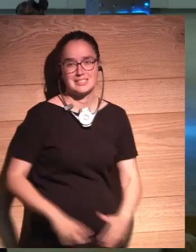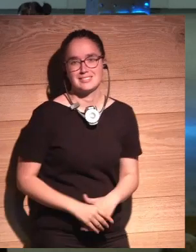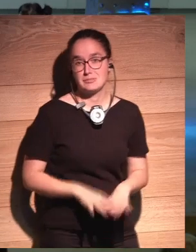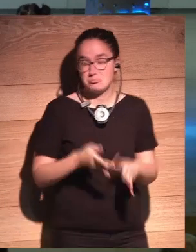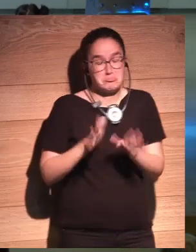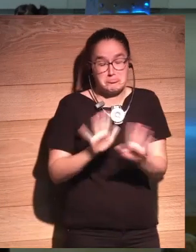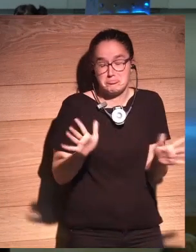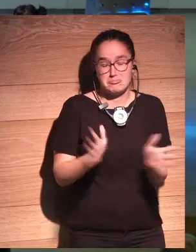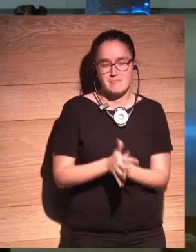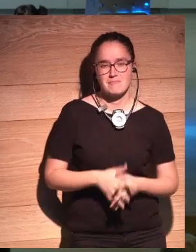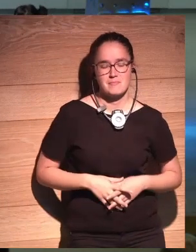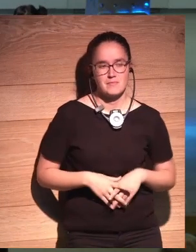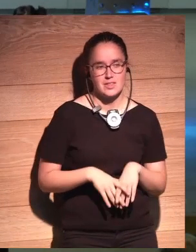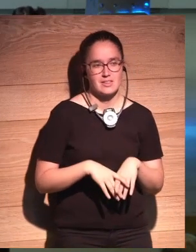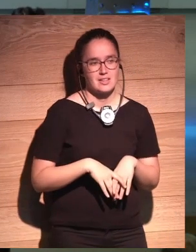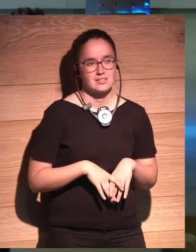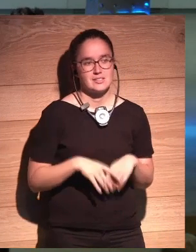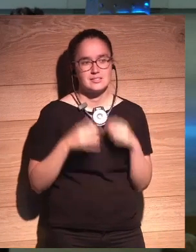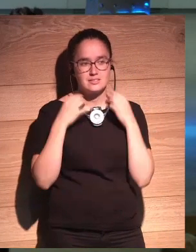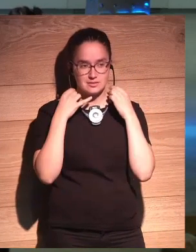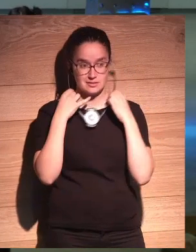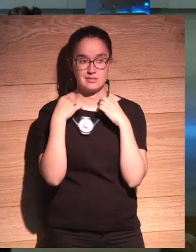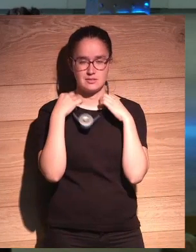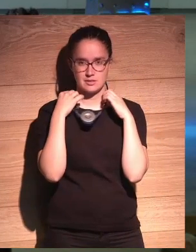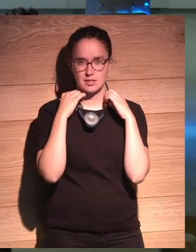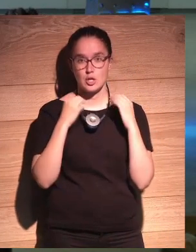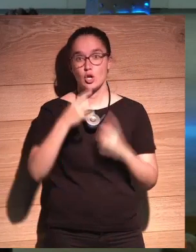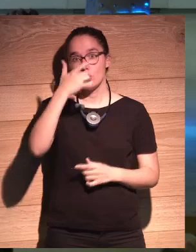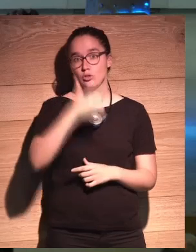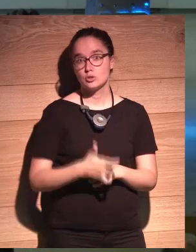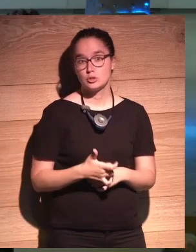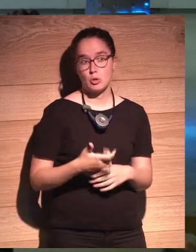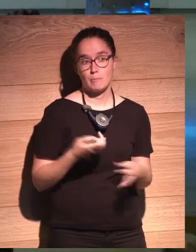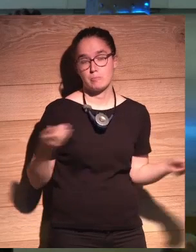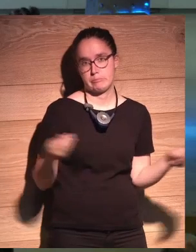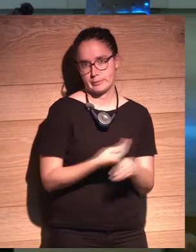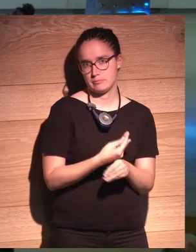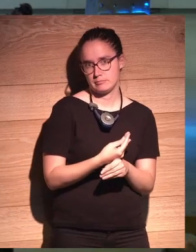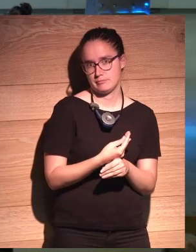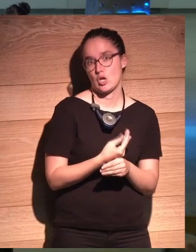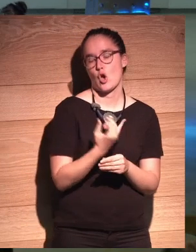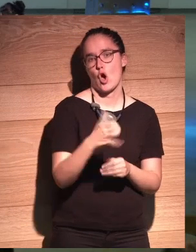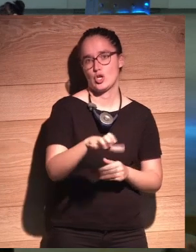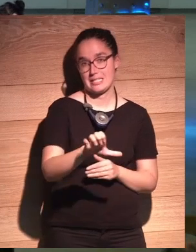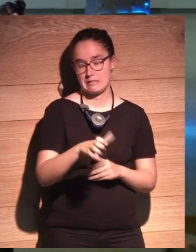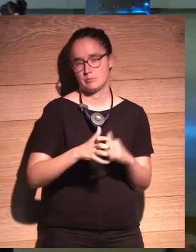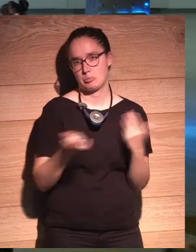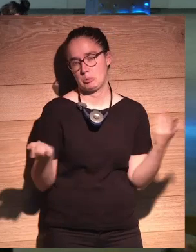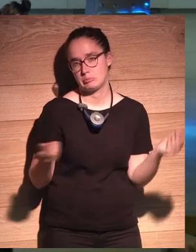Vale. Decía Marisol, dinos. Sí, yo voy a discrepar con José. Yes, I'm going to disagree with Jose.